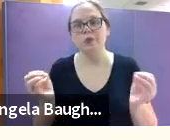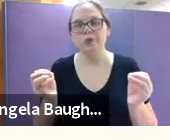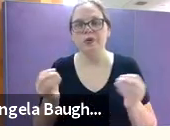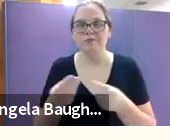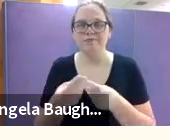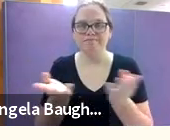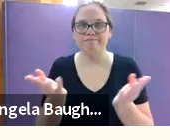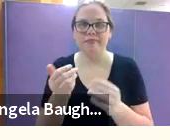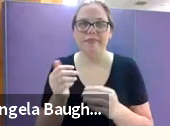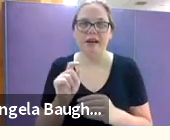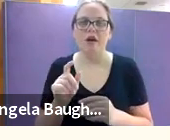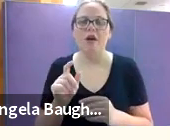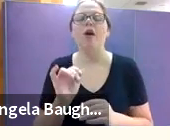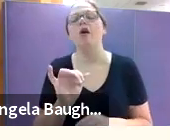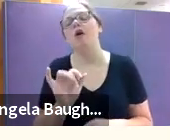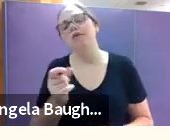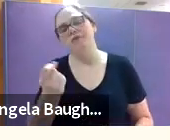all. Gotcha.